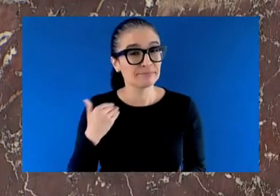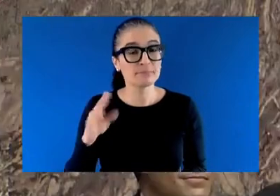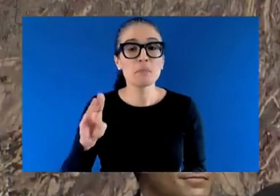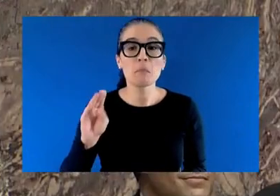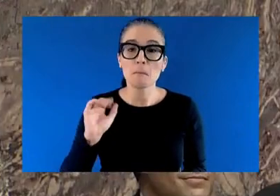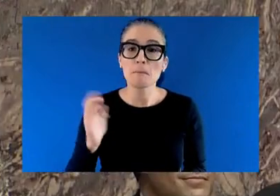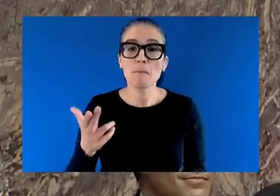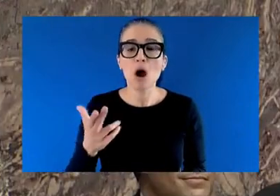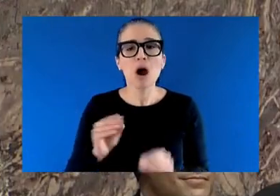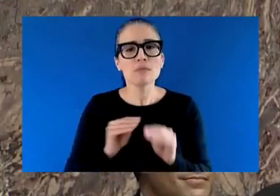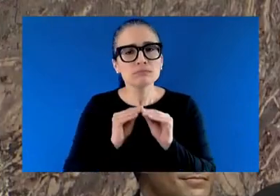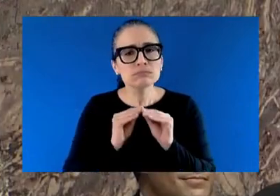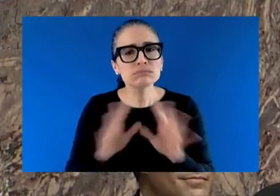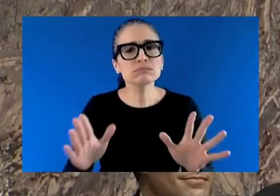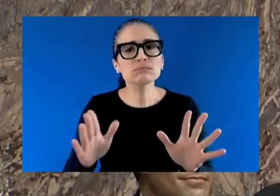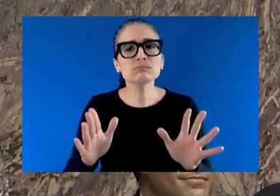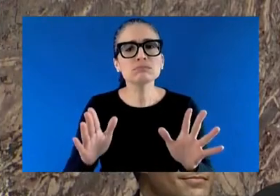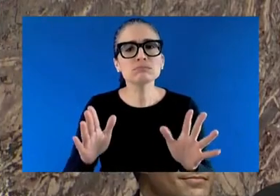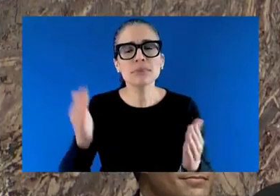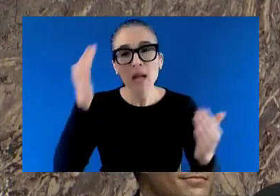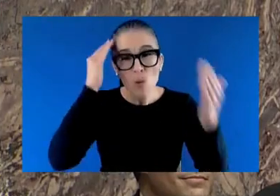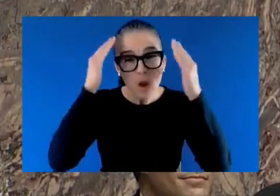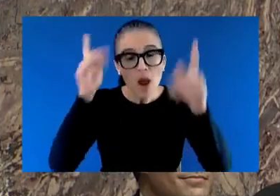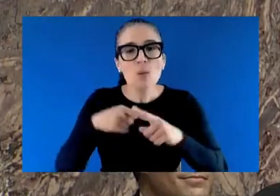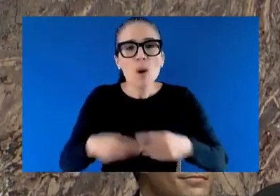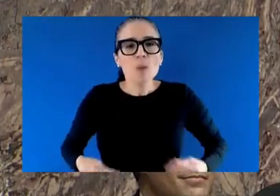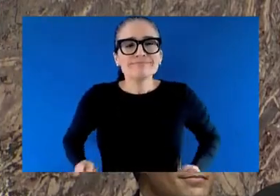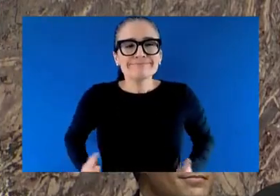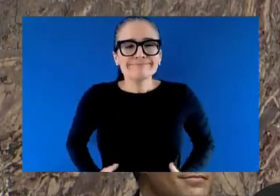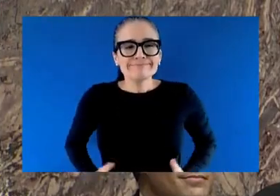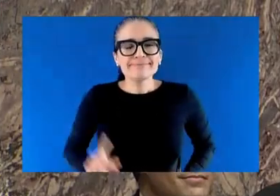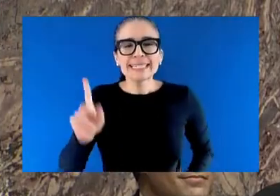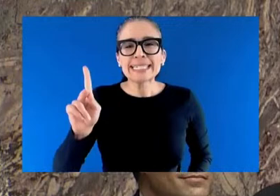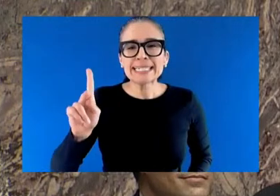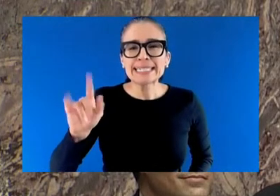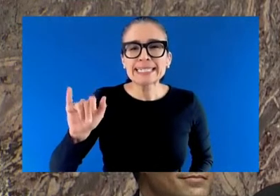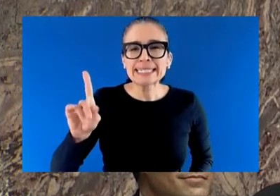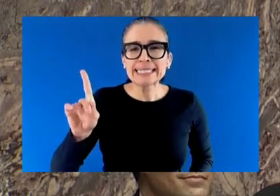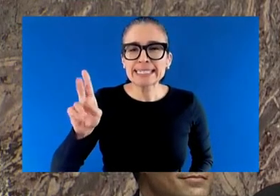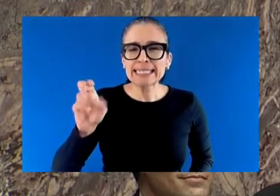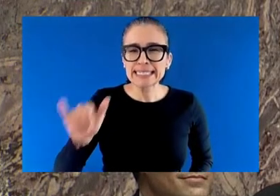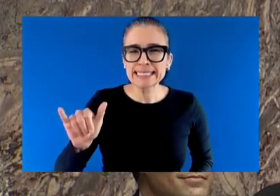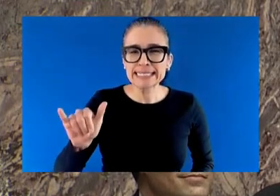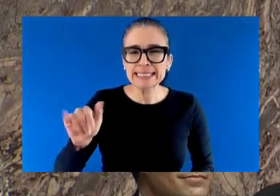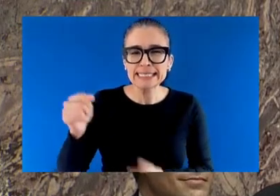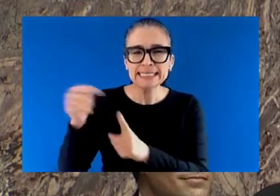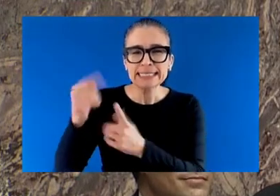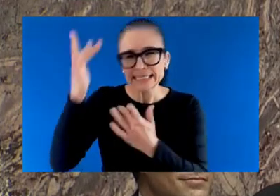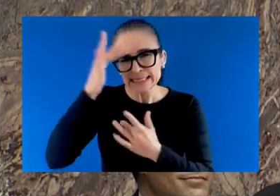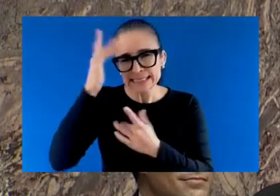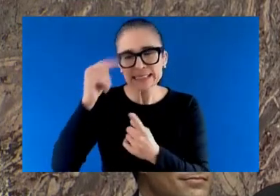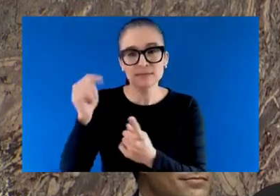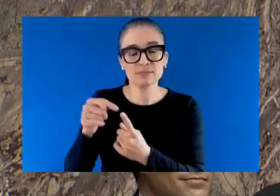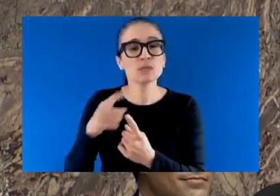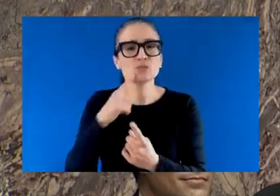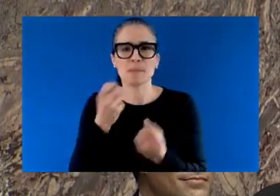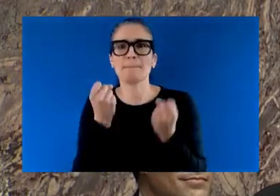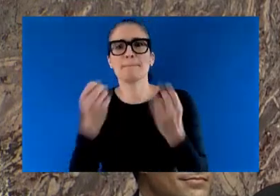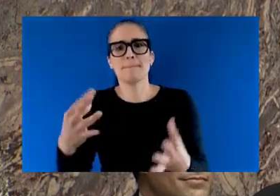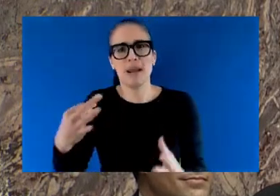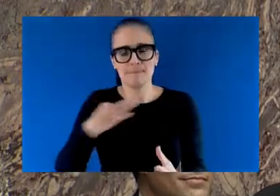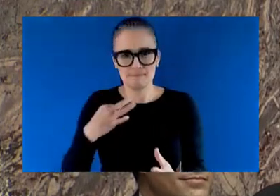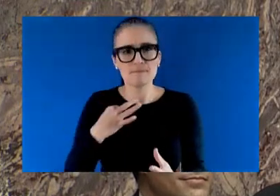March, Kidney Foundation volunteers met with many MLAs to share their important kidney health information and to